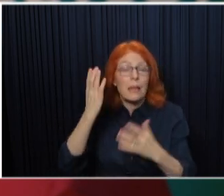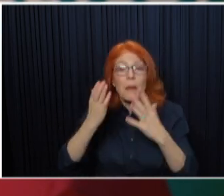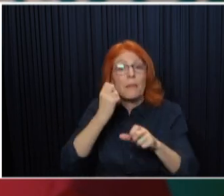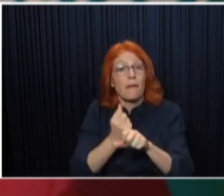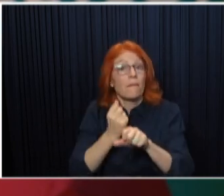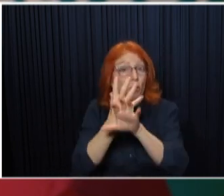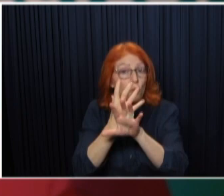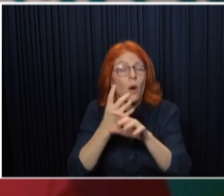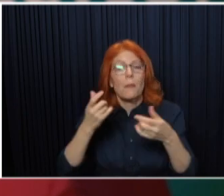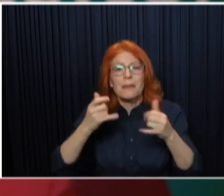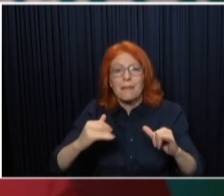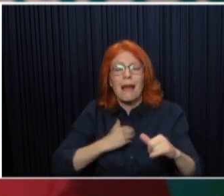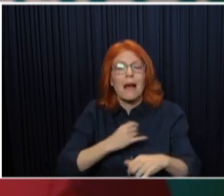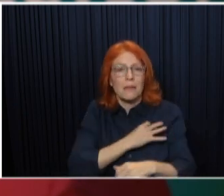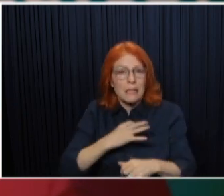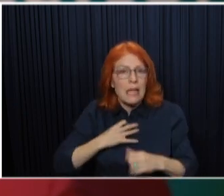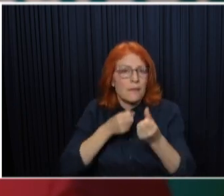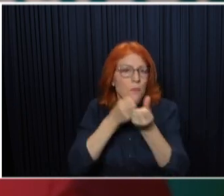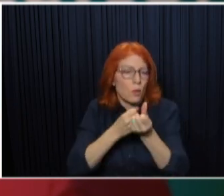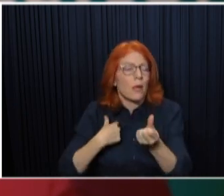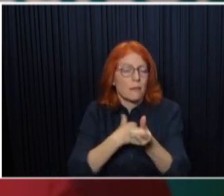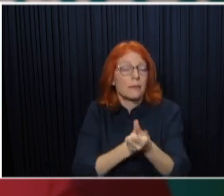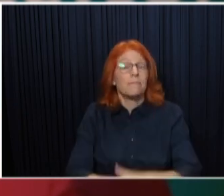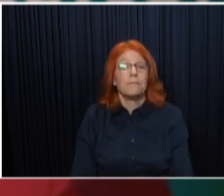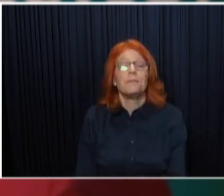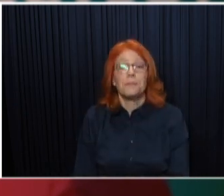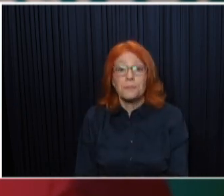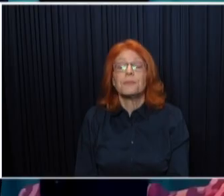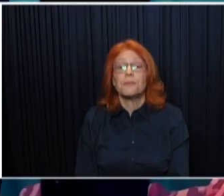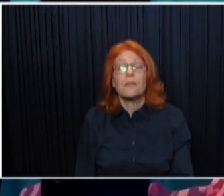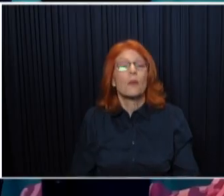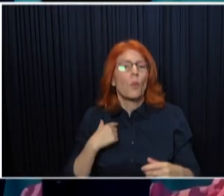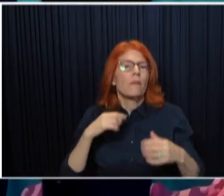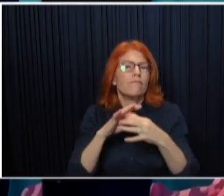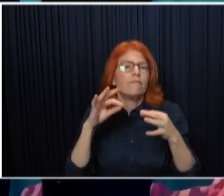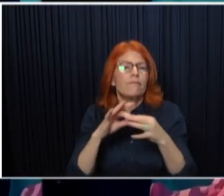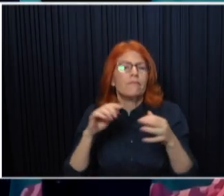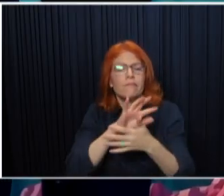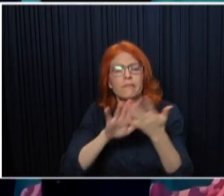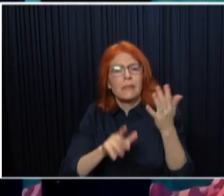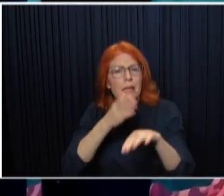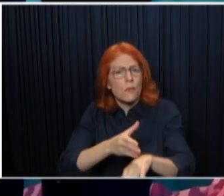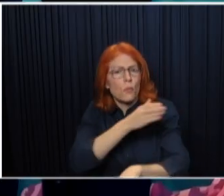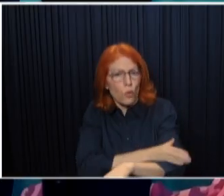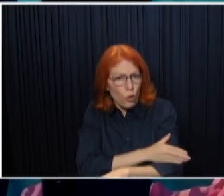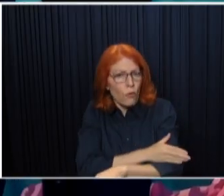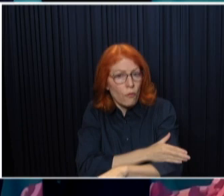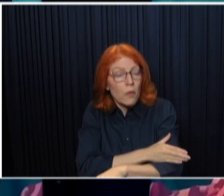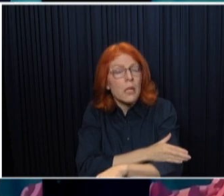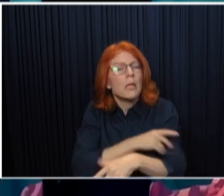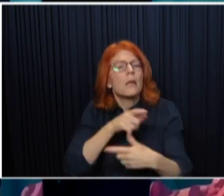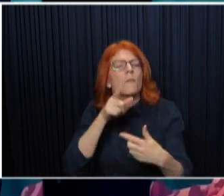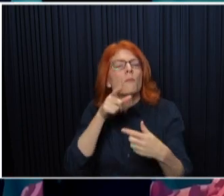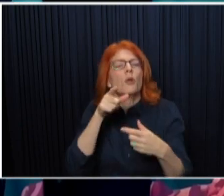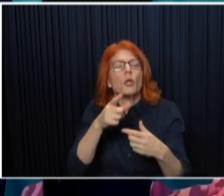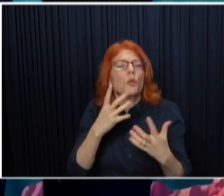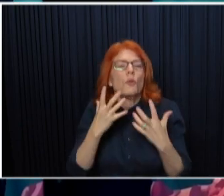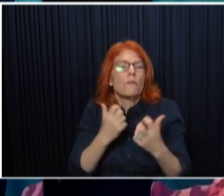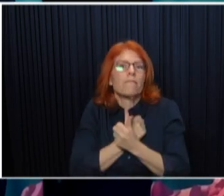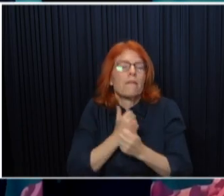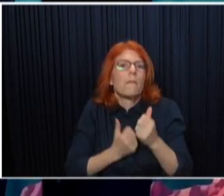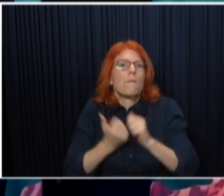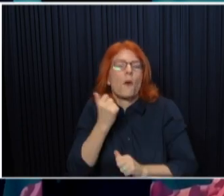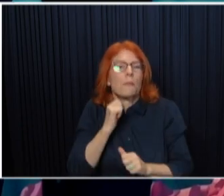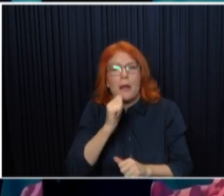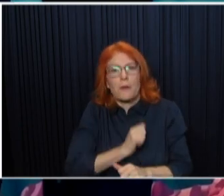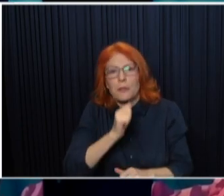virtual, but we'll have staff supporting those. We've talked a lot about things that need to be improved, but what do you love most about